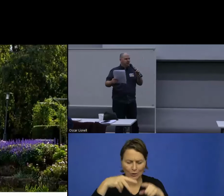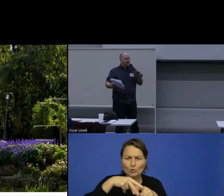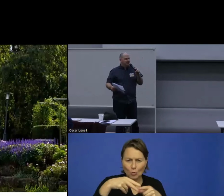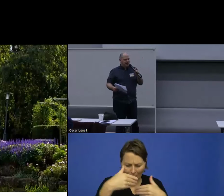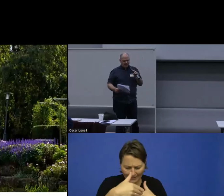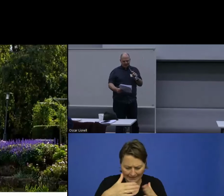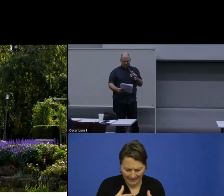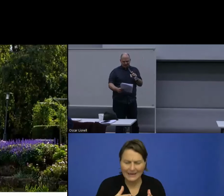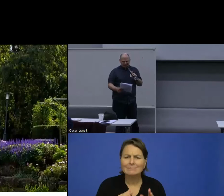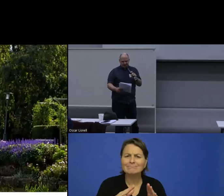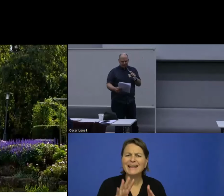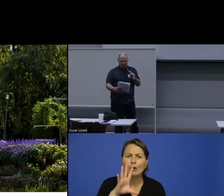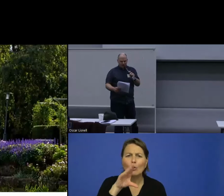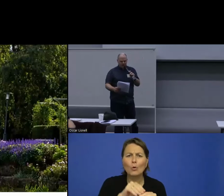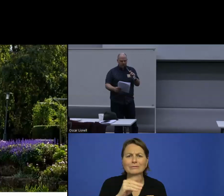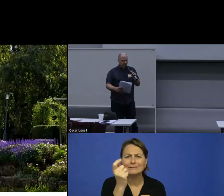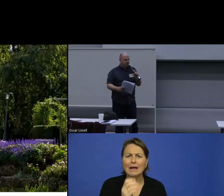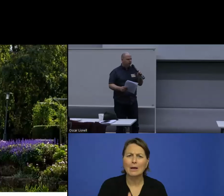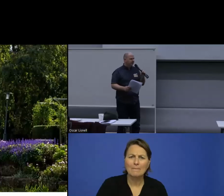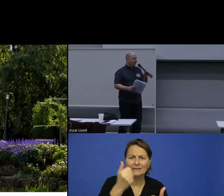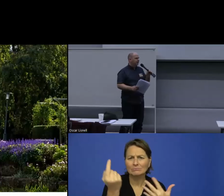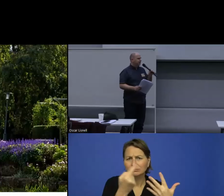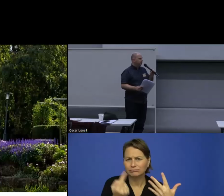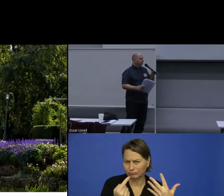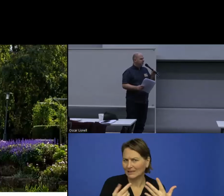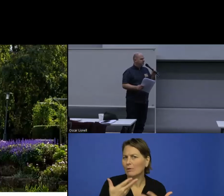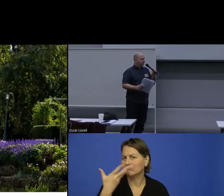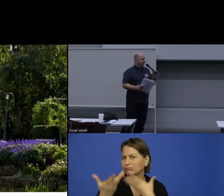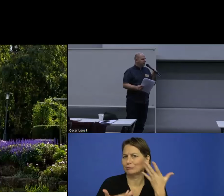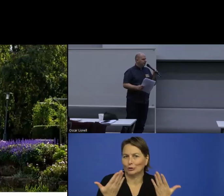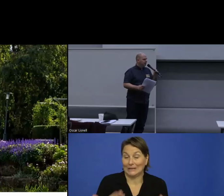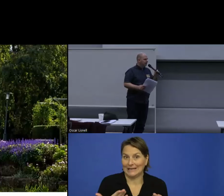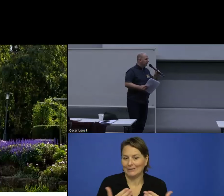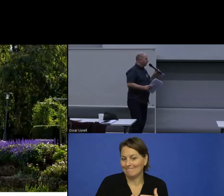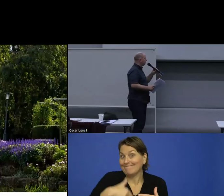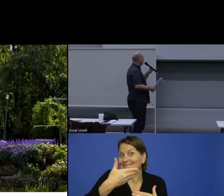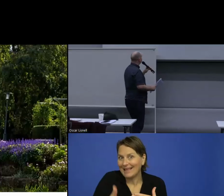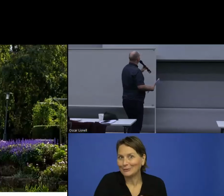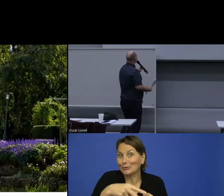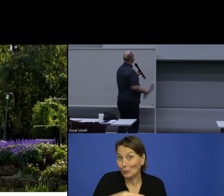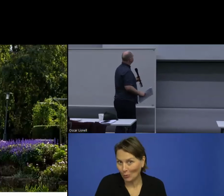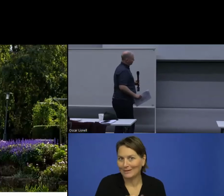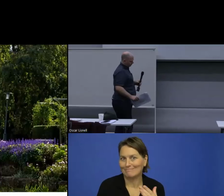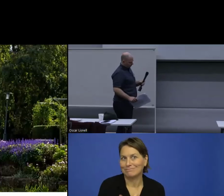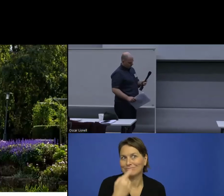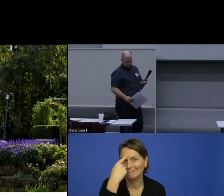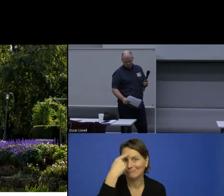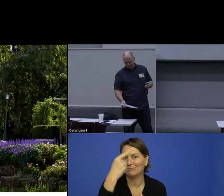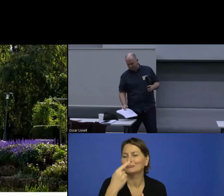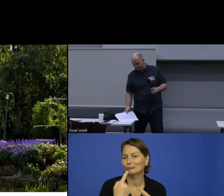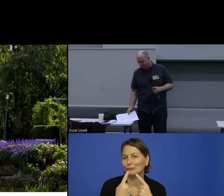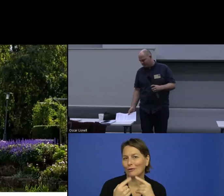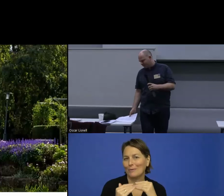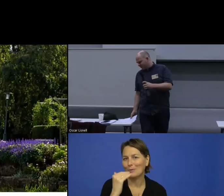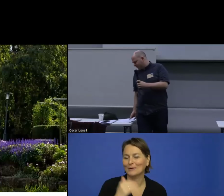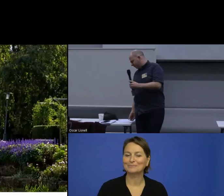talking a little bit about today, and its follow-up tool, improvement. So thank you very much, John.